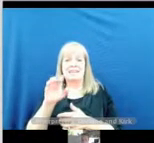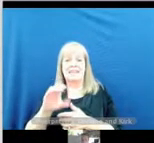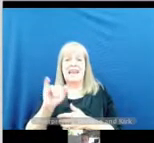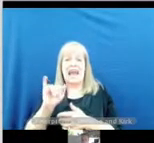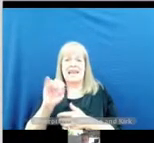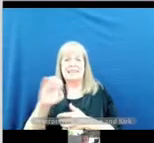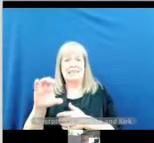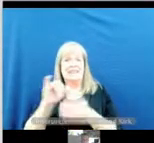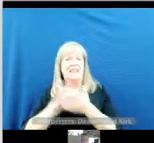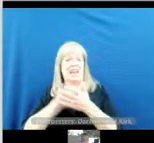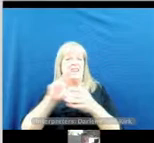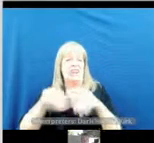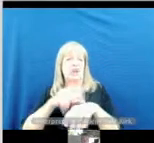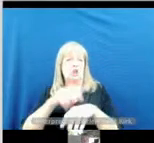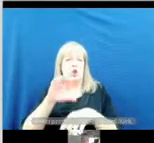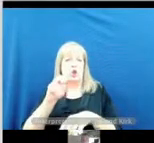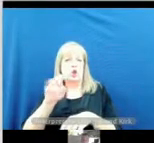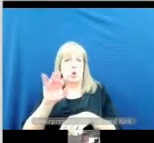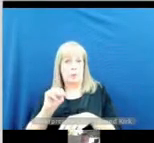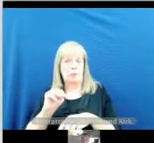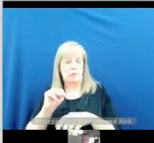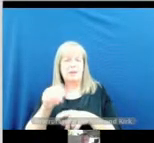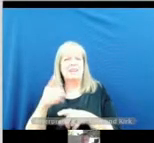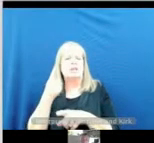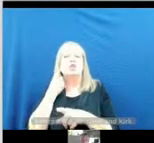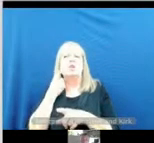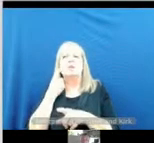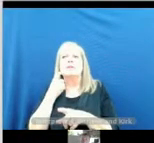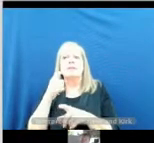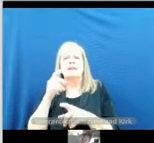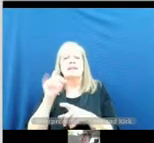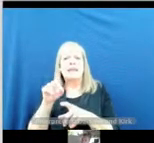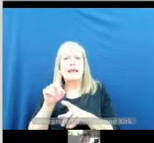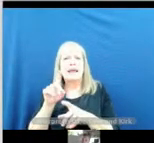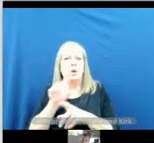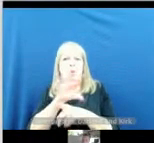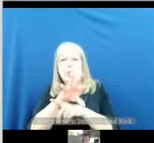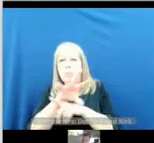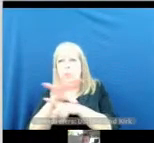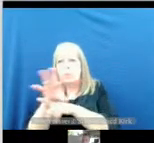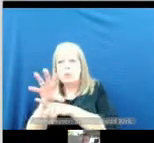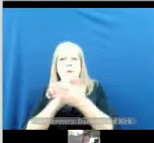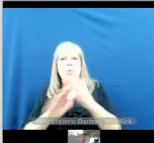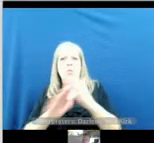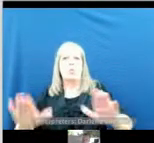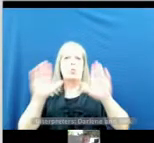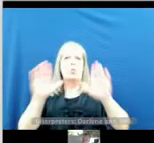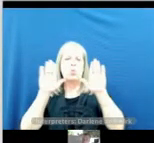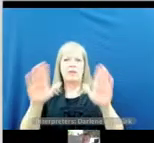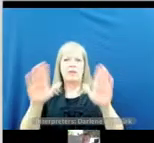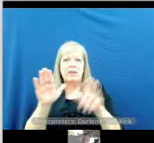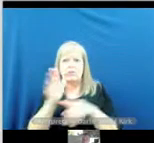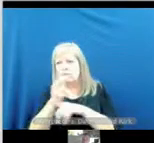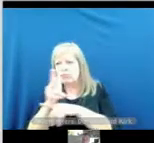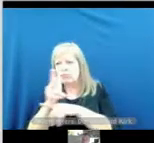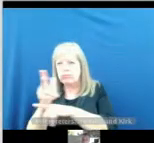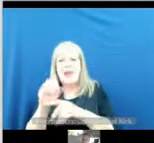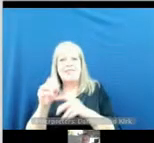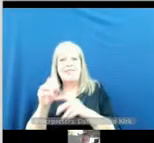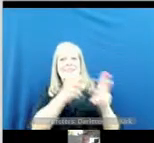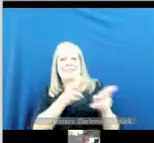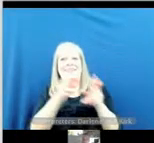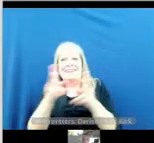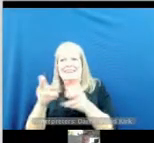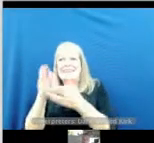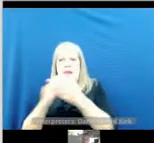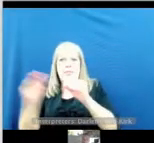Education Centers, just recently captured some great video footage, and they have little segments called In